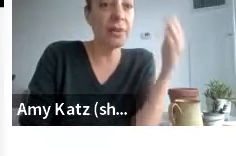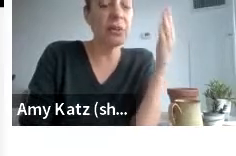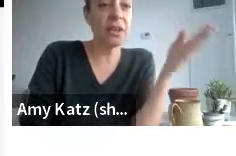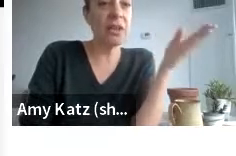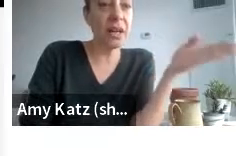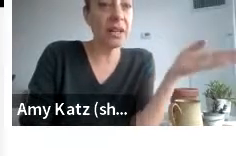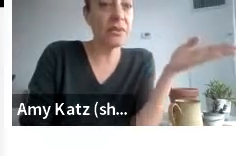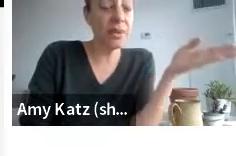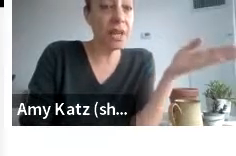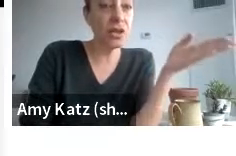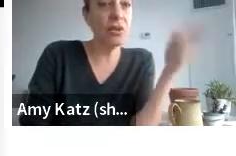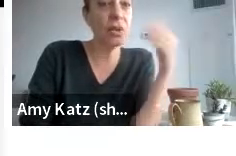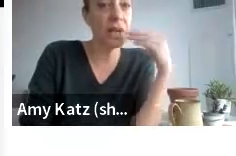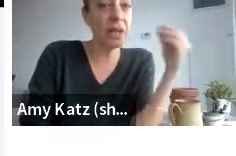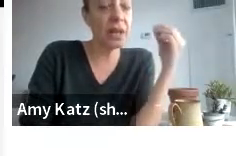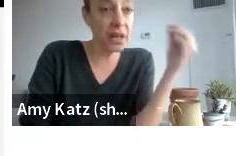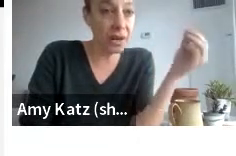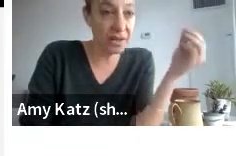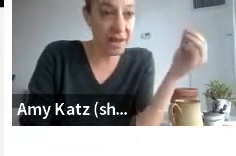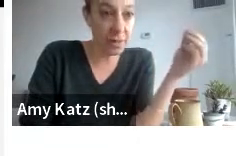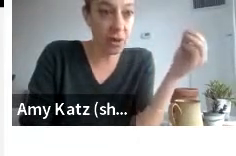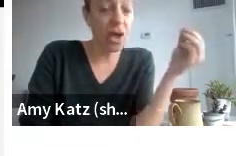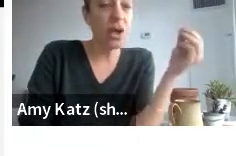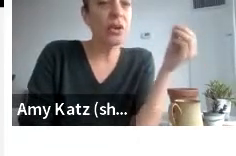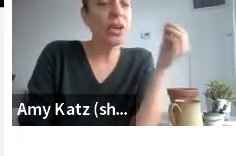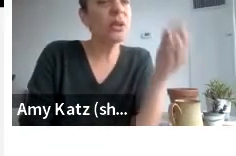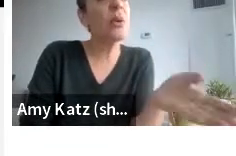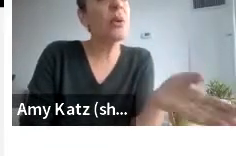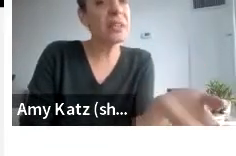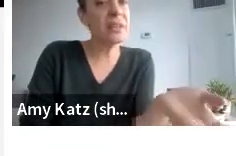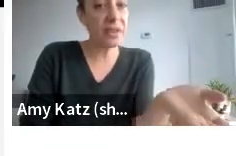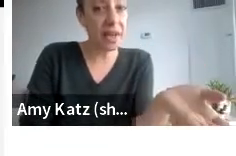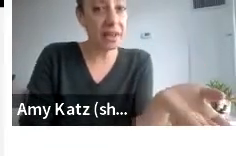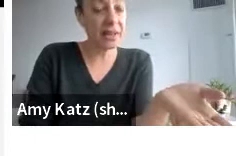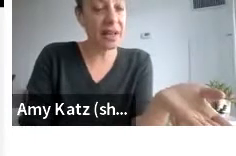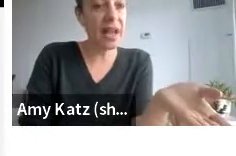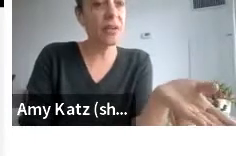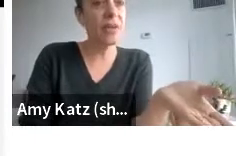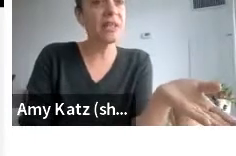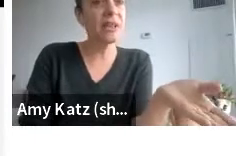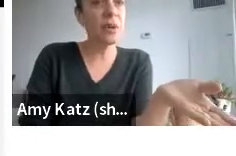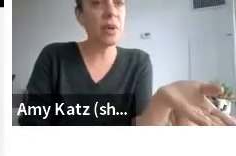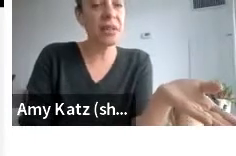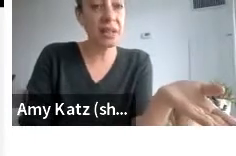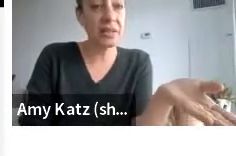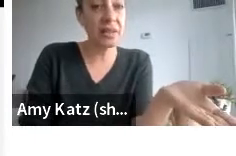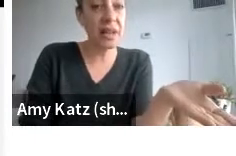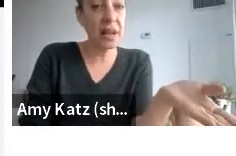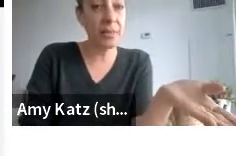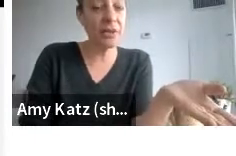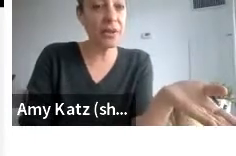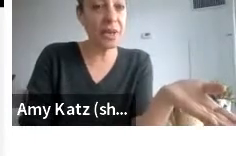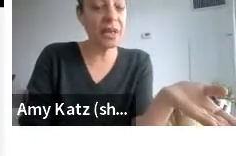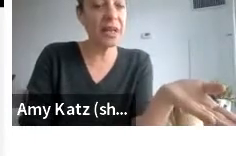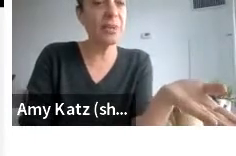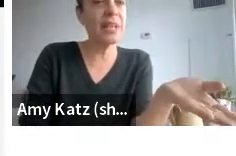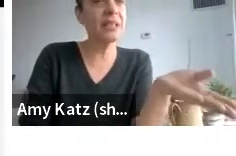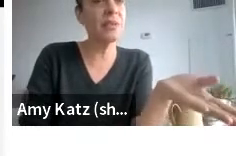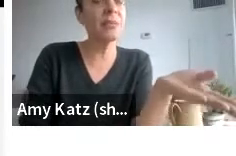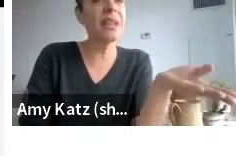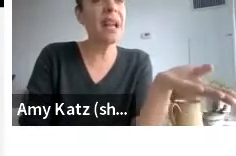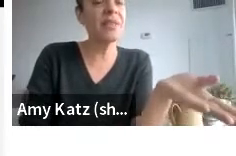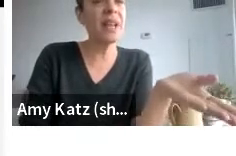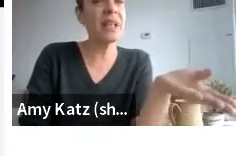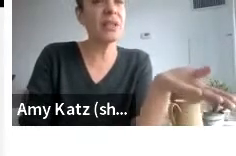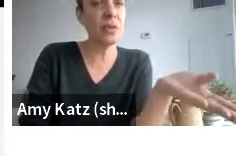the public written guidance for PHO in our sample. Here's what was emphasized. And the reason we wanted to leave this slide up here for a minute is because